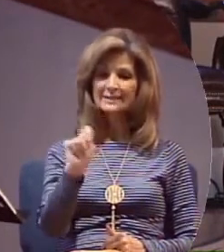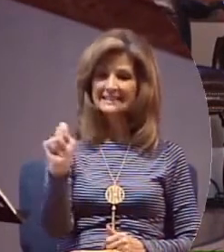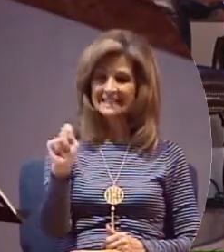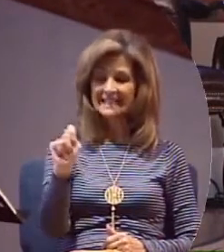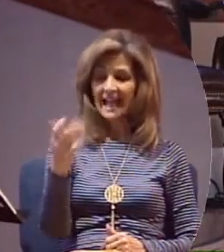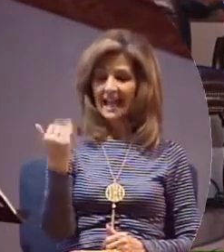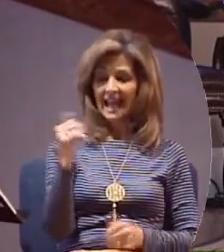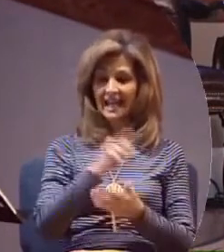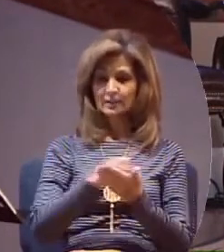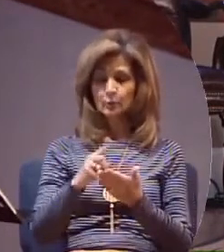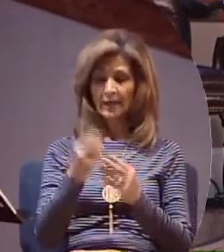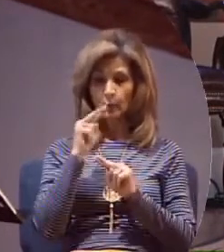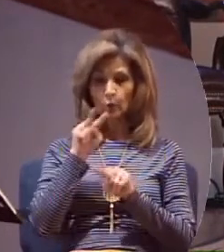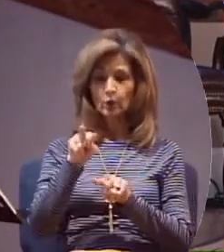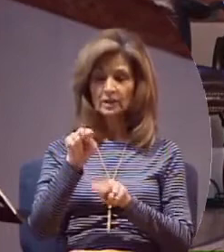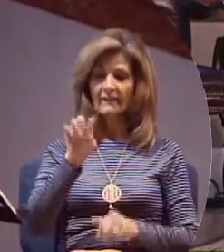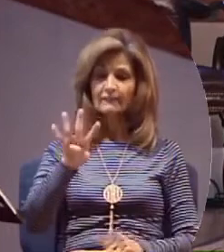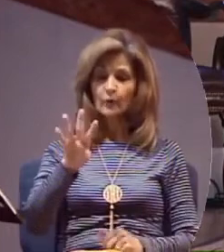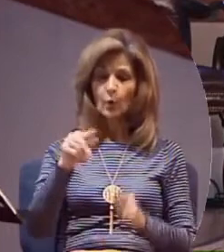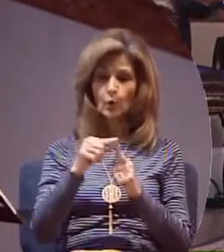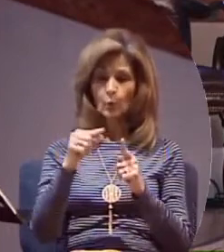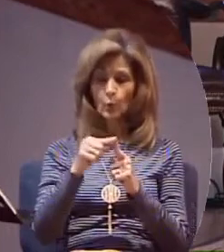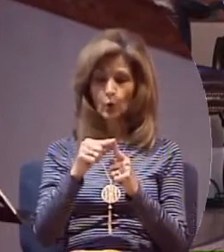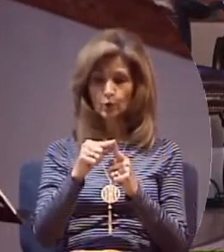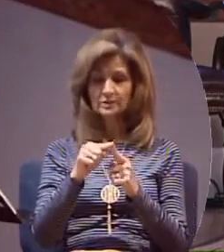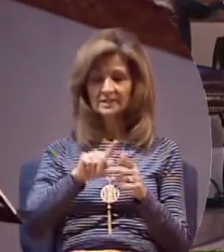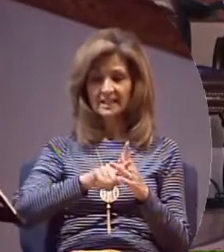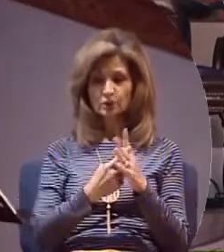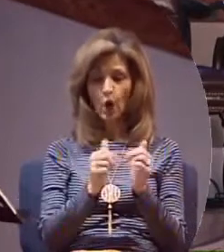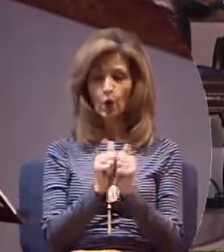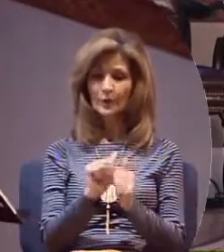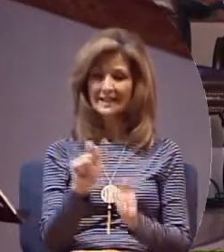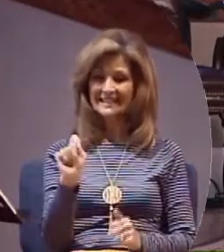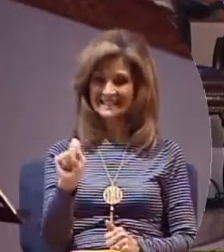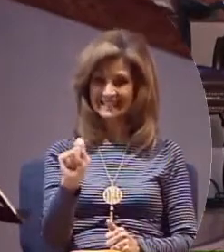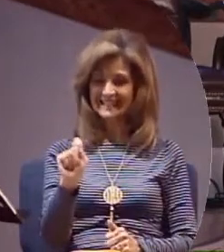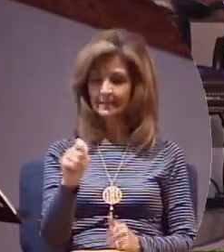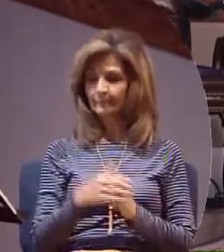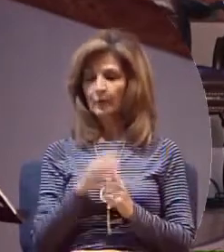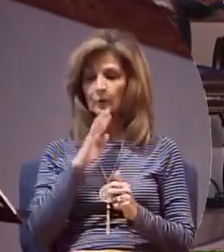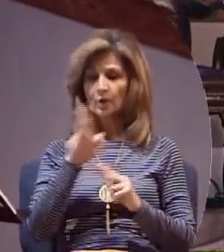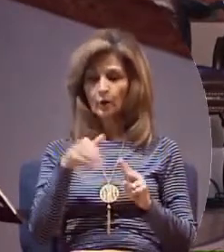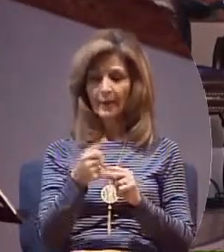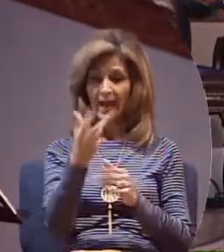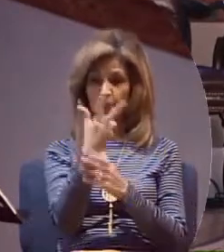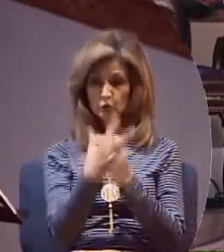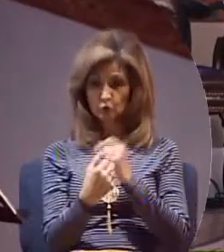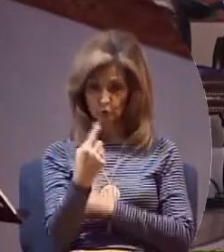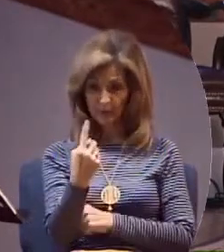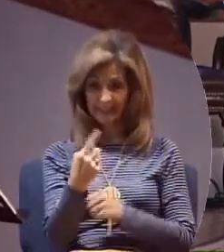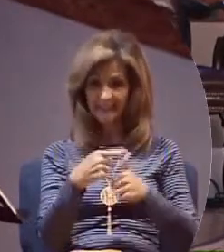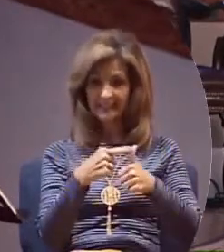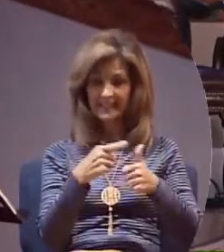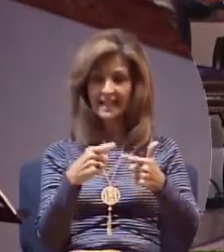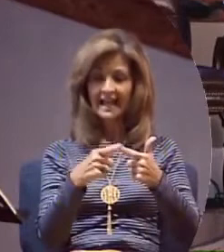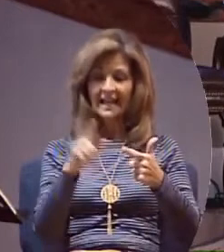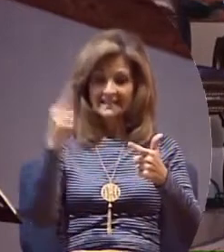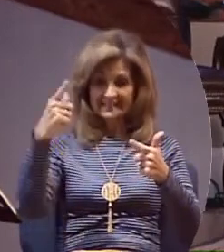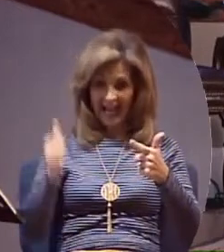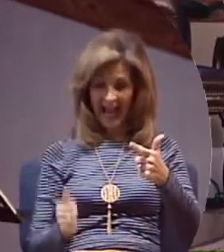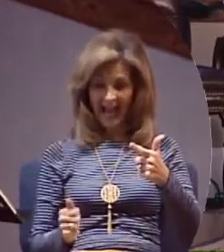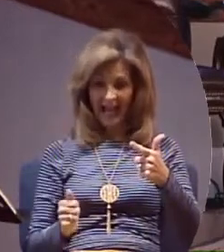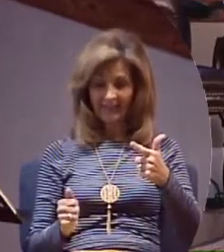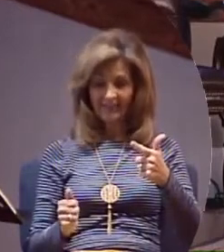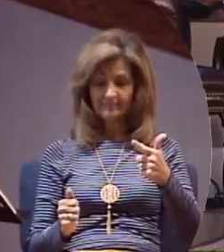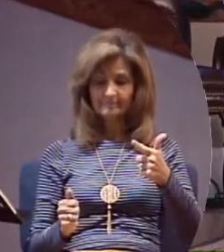And last week, we looked at four words in our Bible that begin with the letter T. We talked about the word Trinity. We talked about the word tithe. I could use